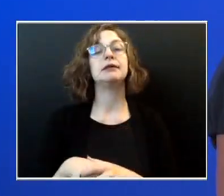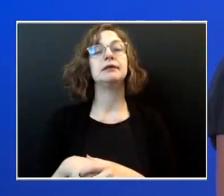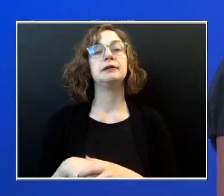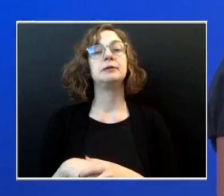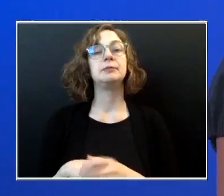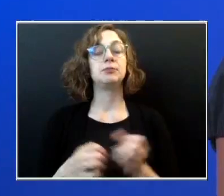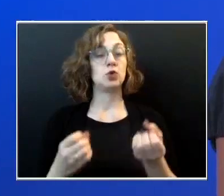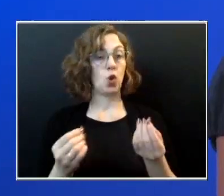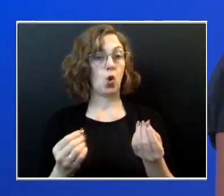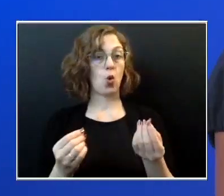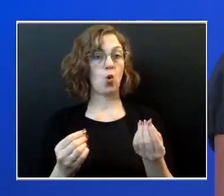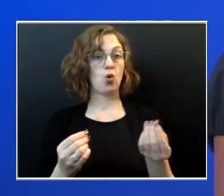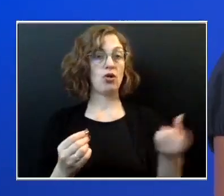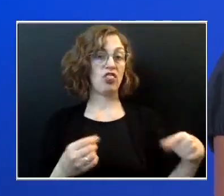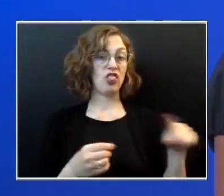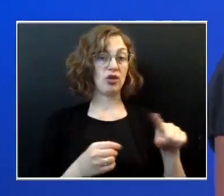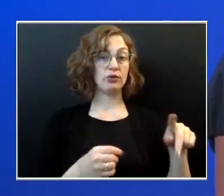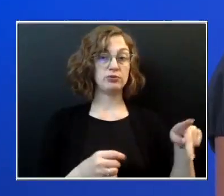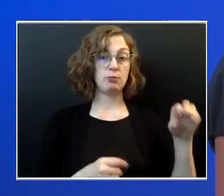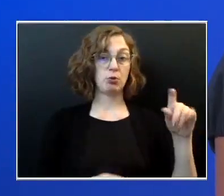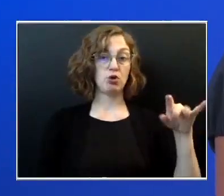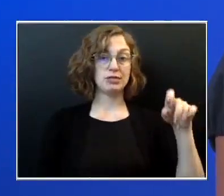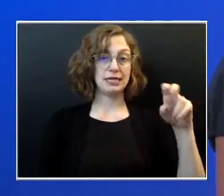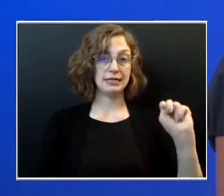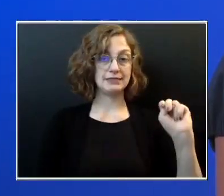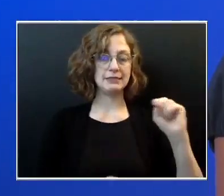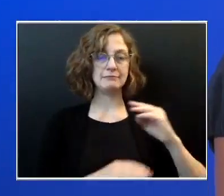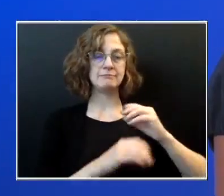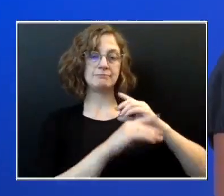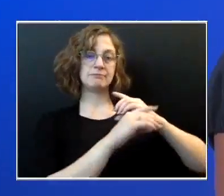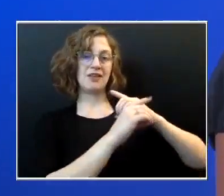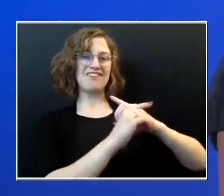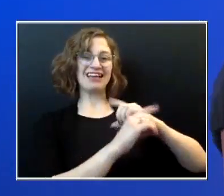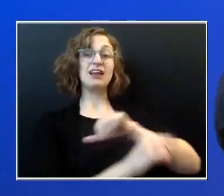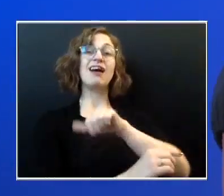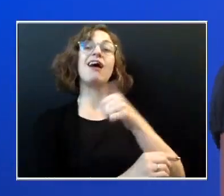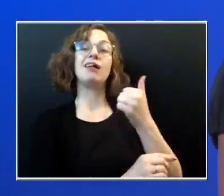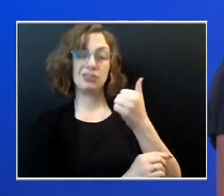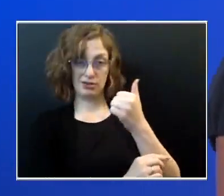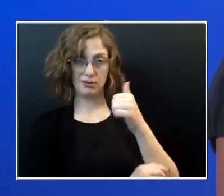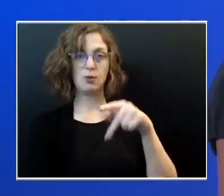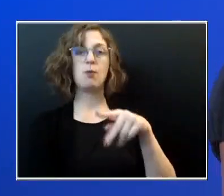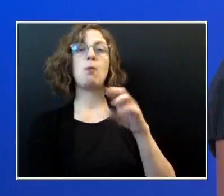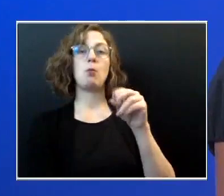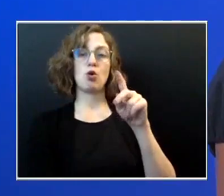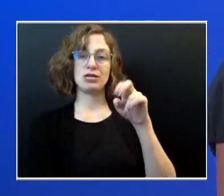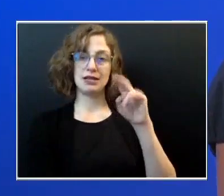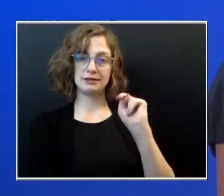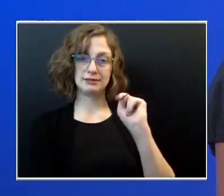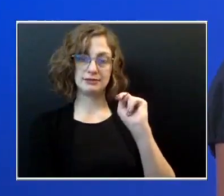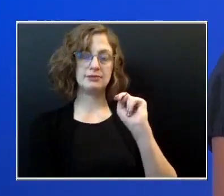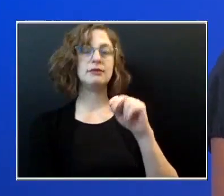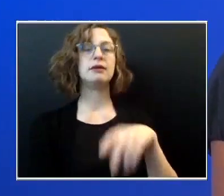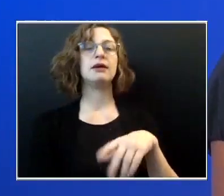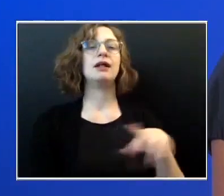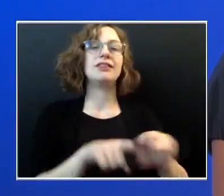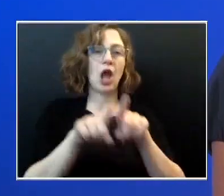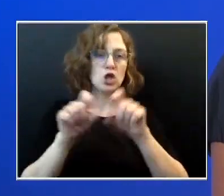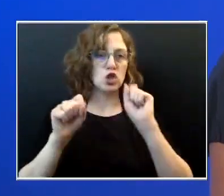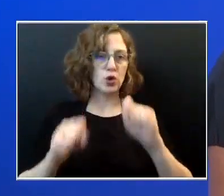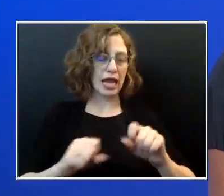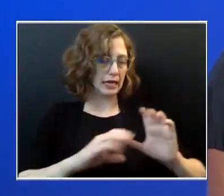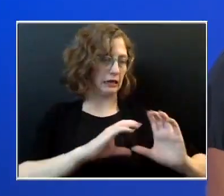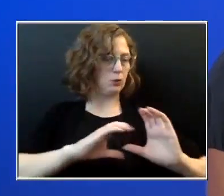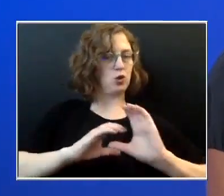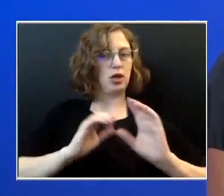other proteins. And they're also sort of directors. They can talk to other proteins, and they can